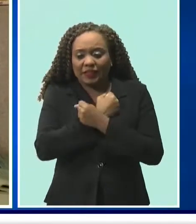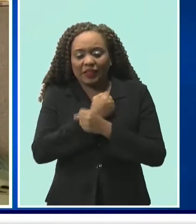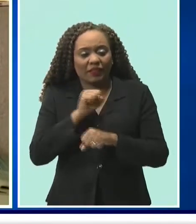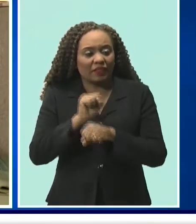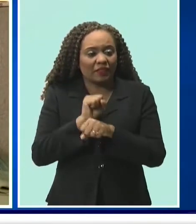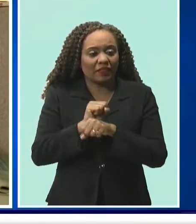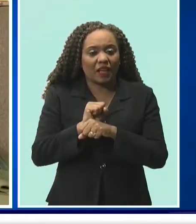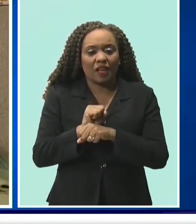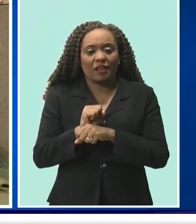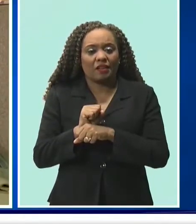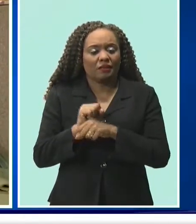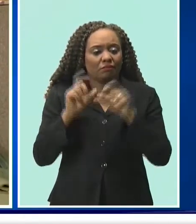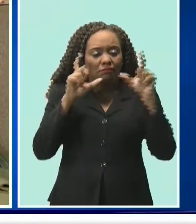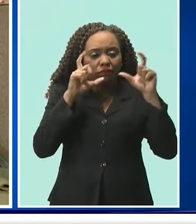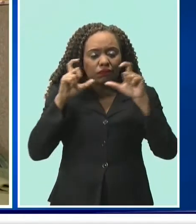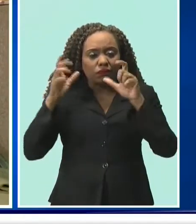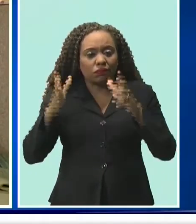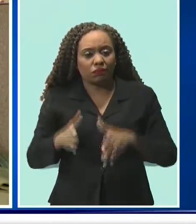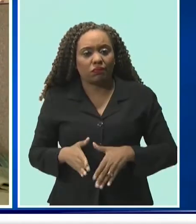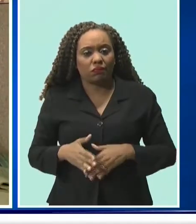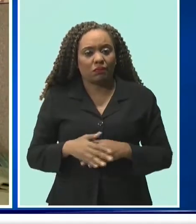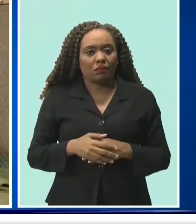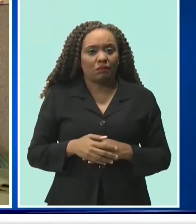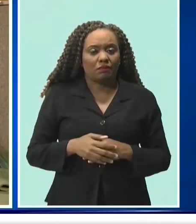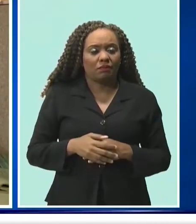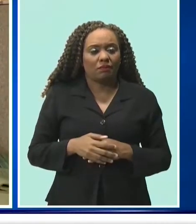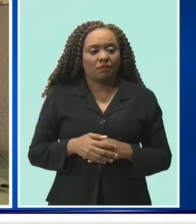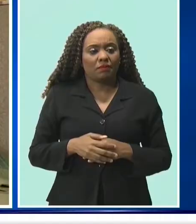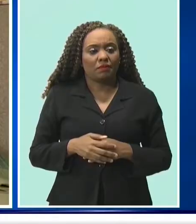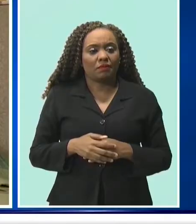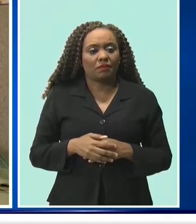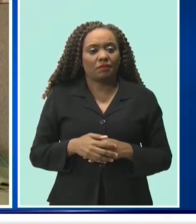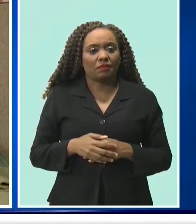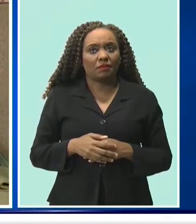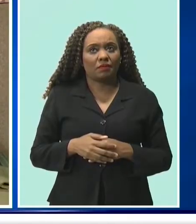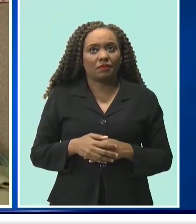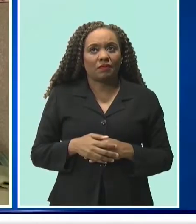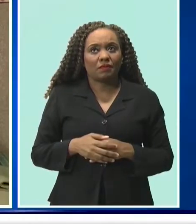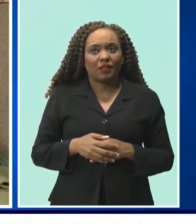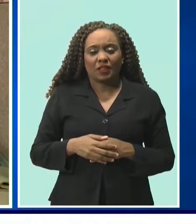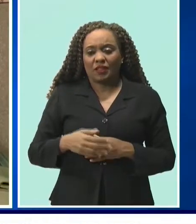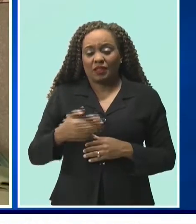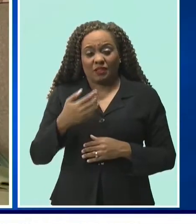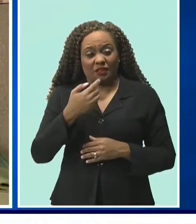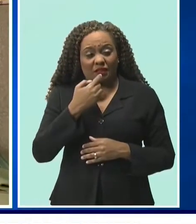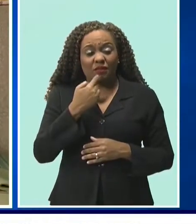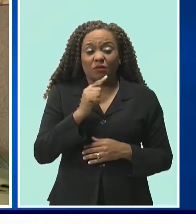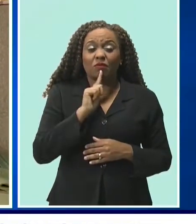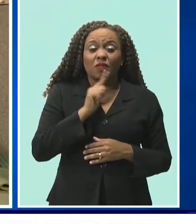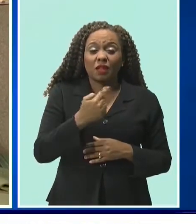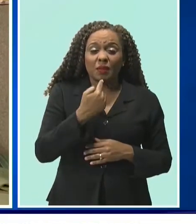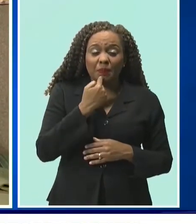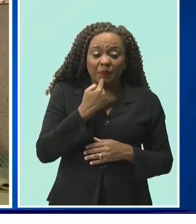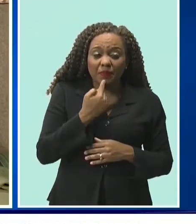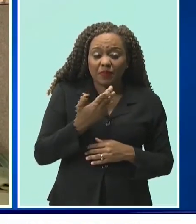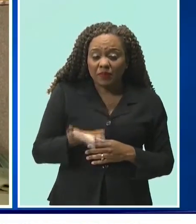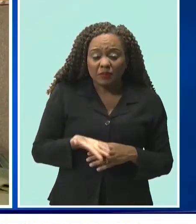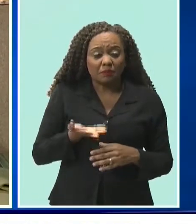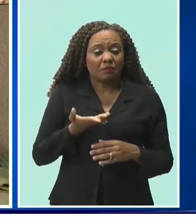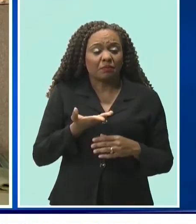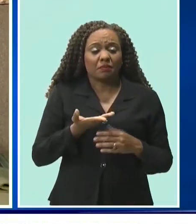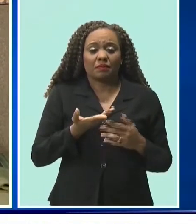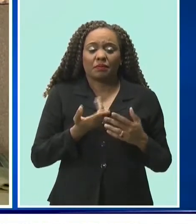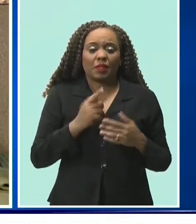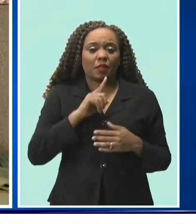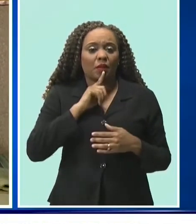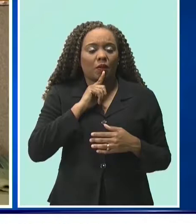a photojournalist, and to say that he will be missed, to say that the profession has lost a